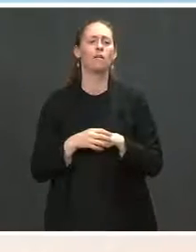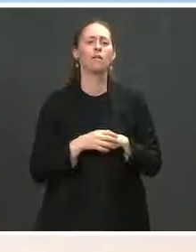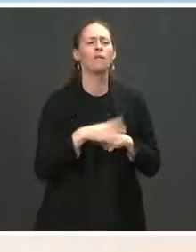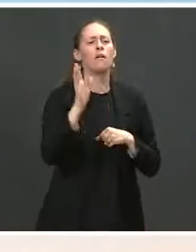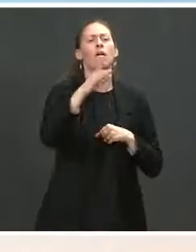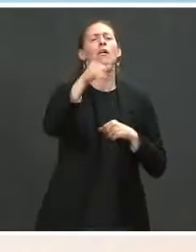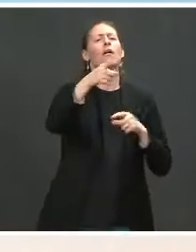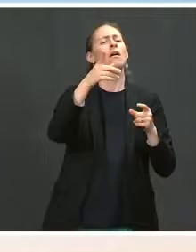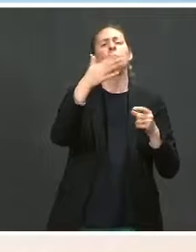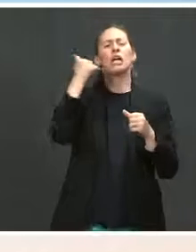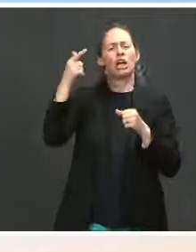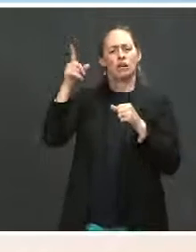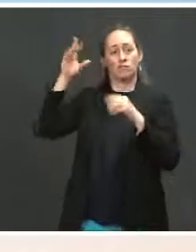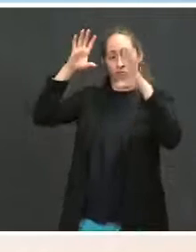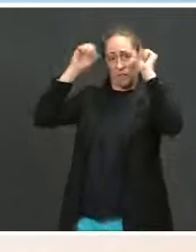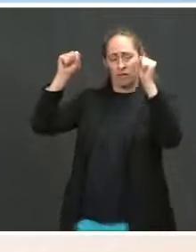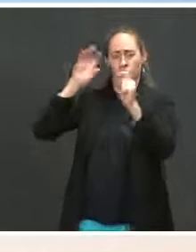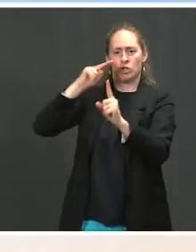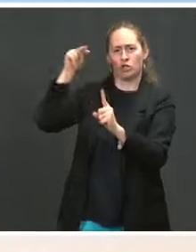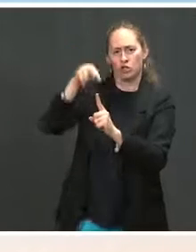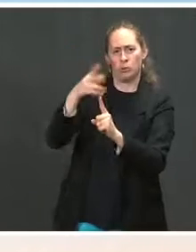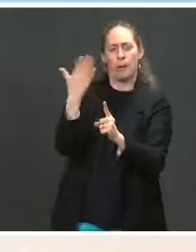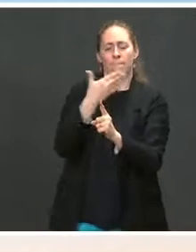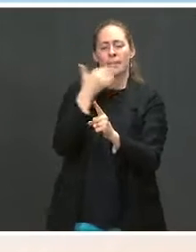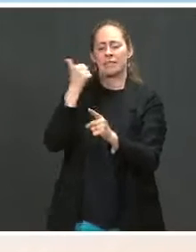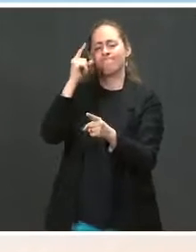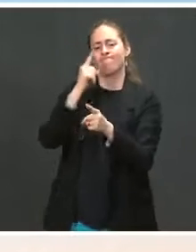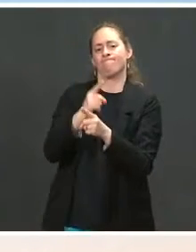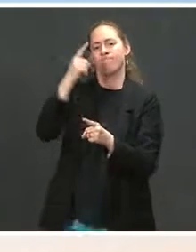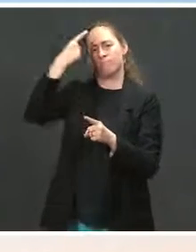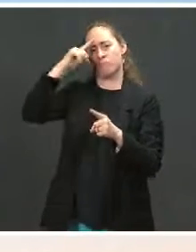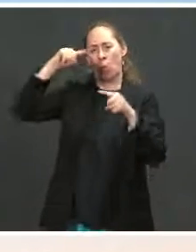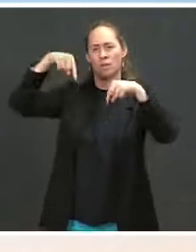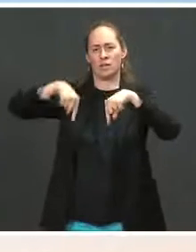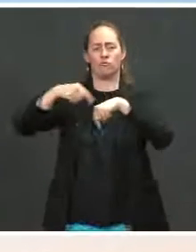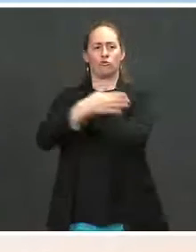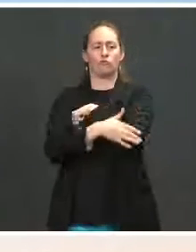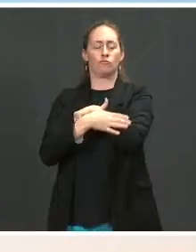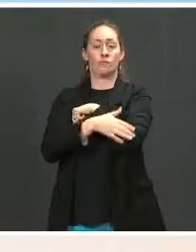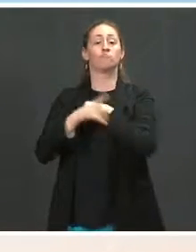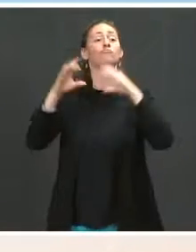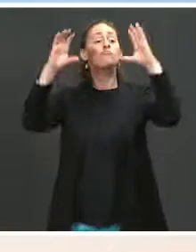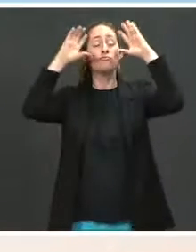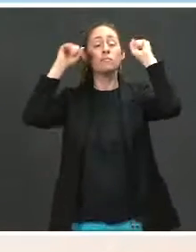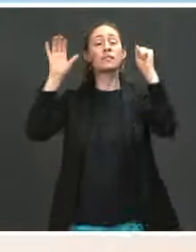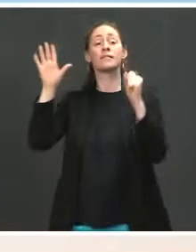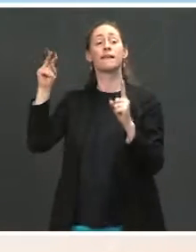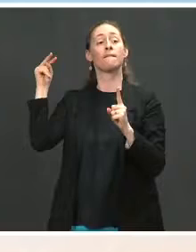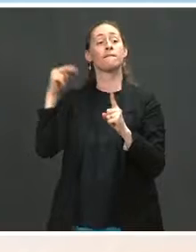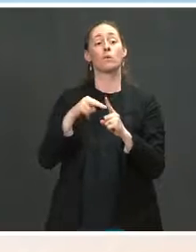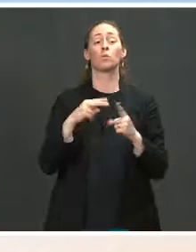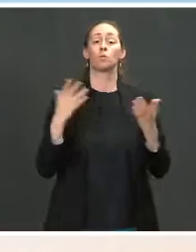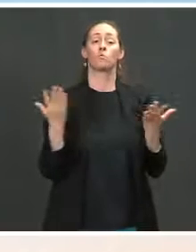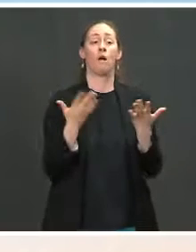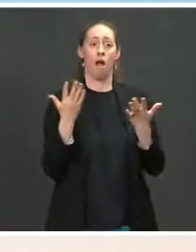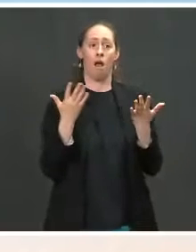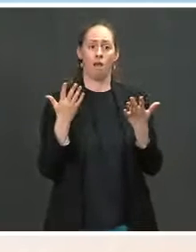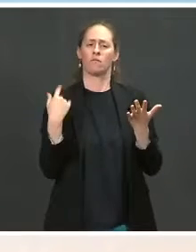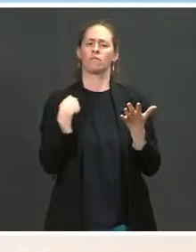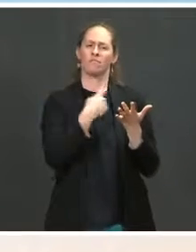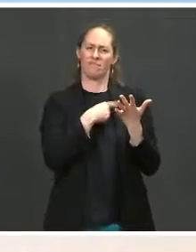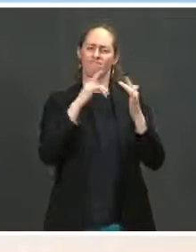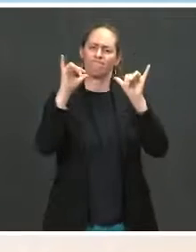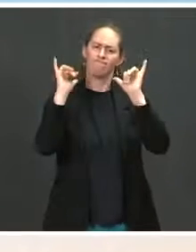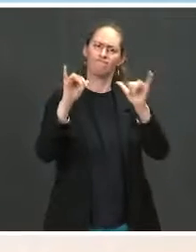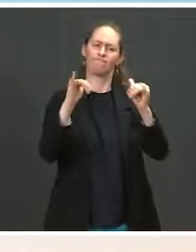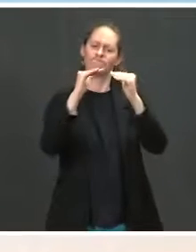States. And from his vantage point, we did exactly what we intended to do. We delivered the justice to those who attacked